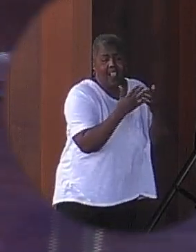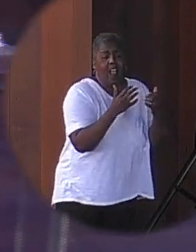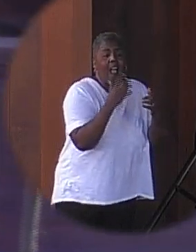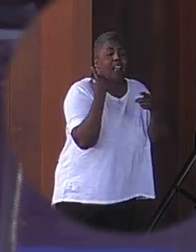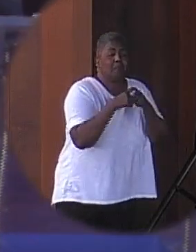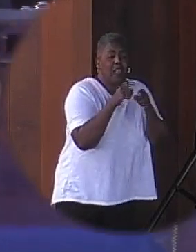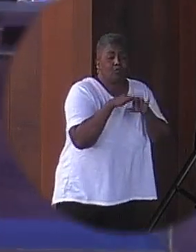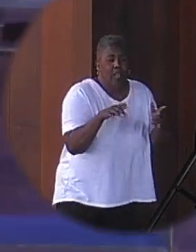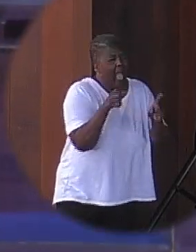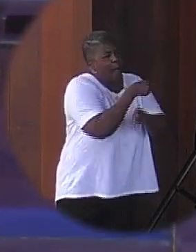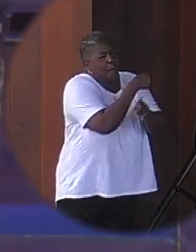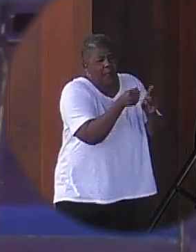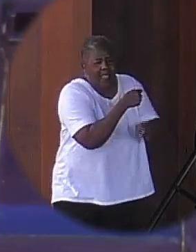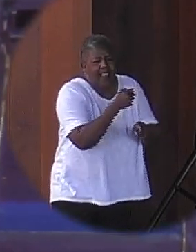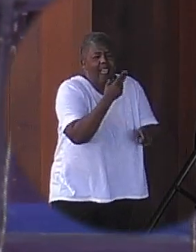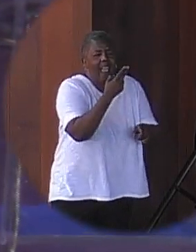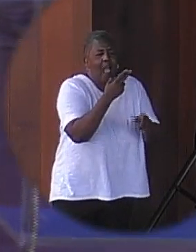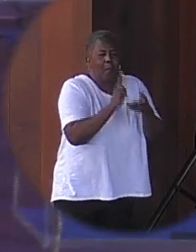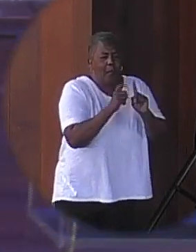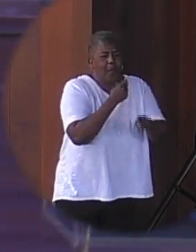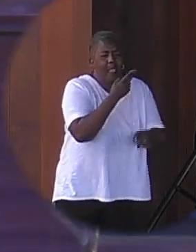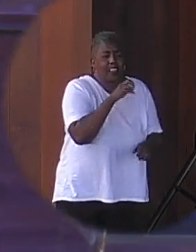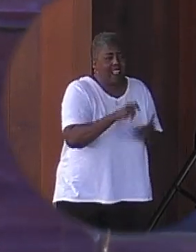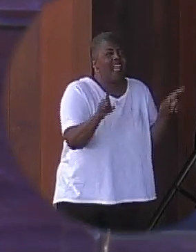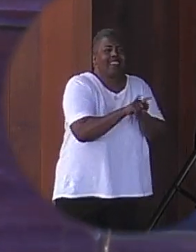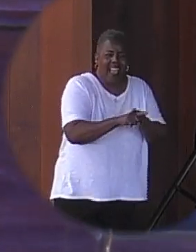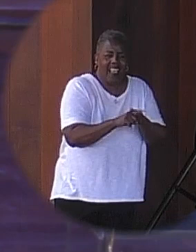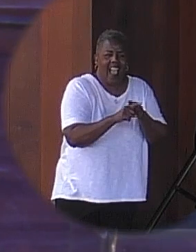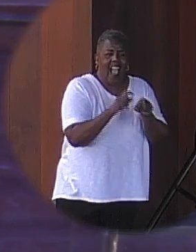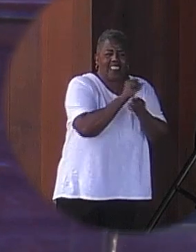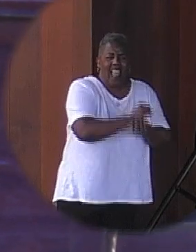and beating Haitian refugees like slaves,